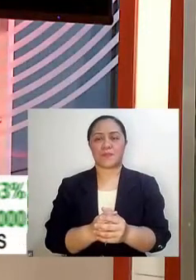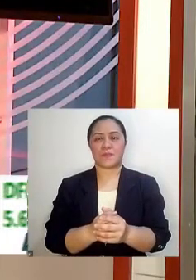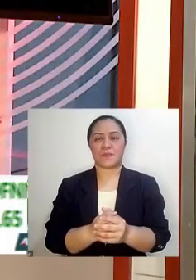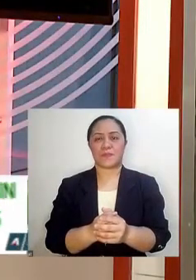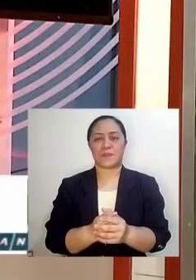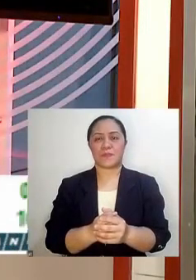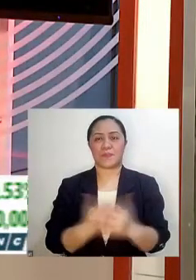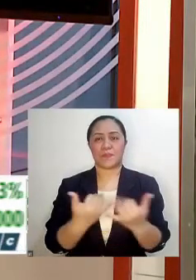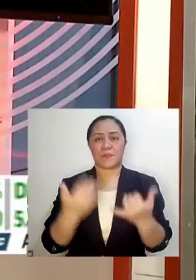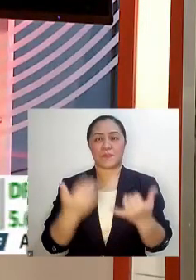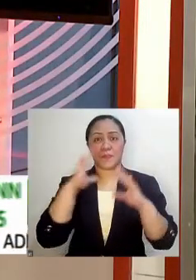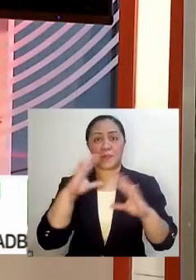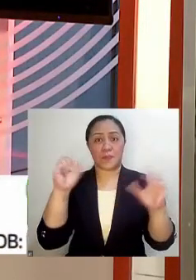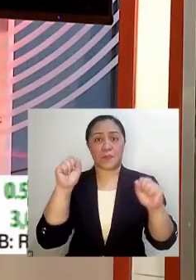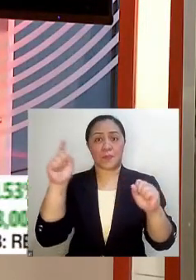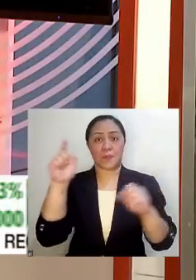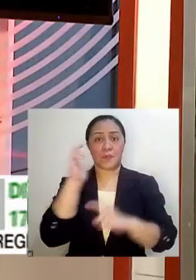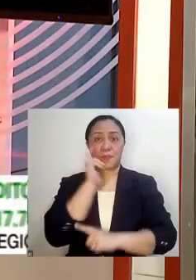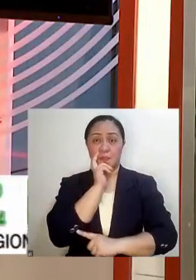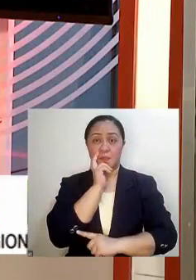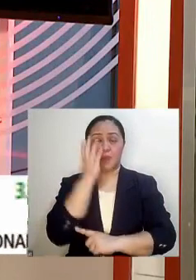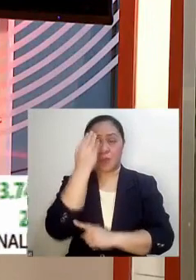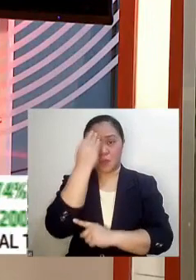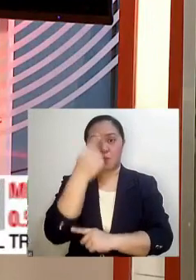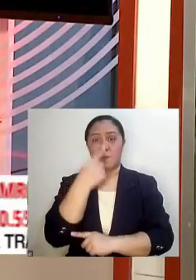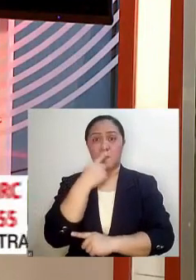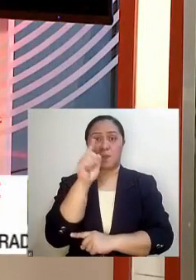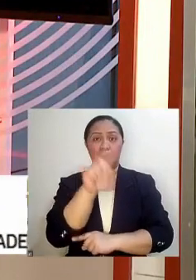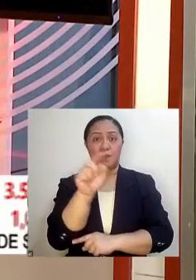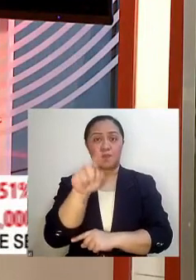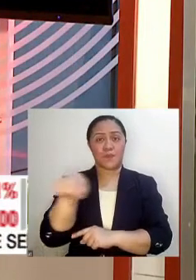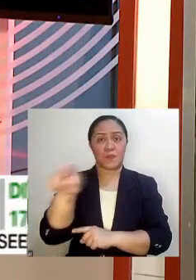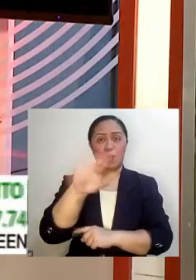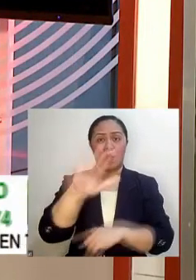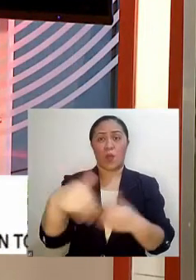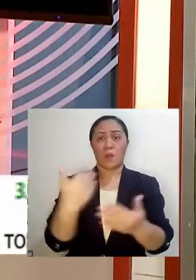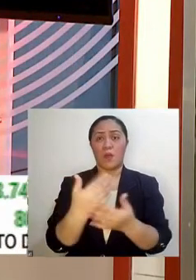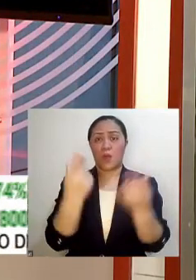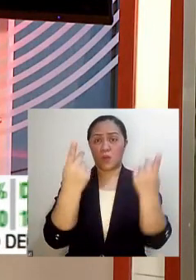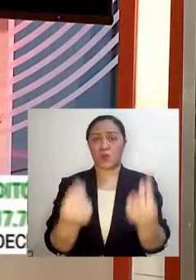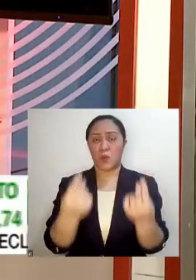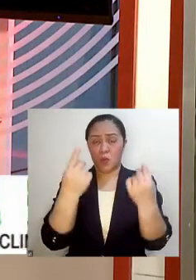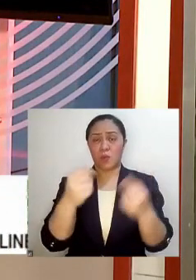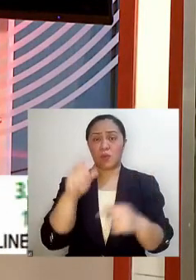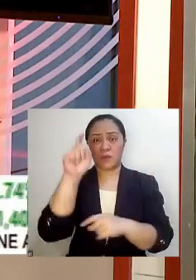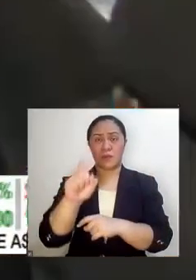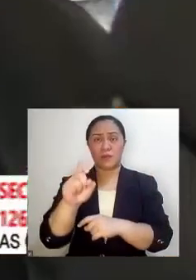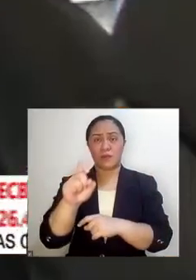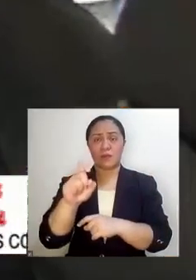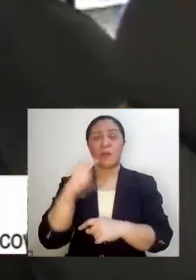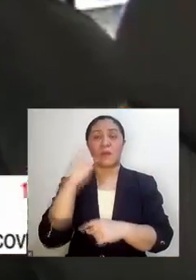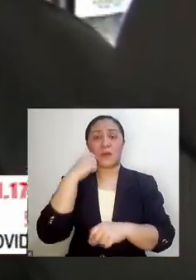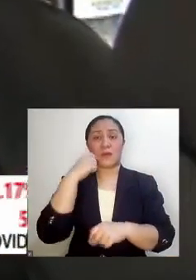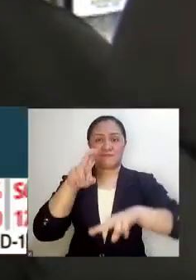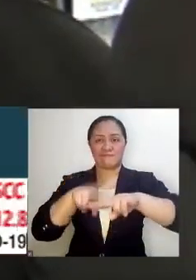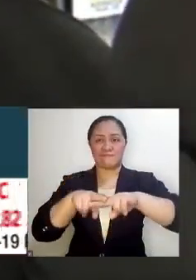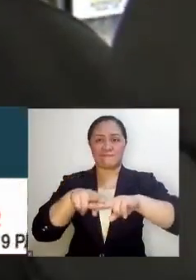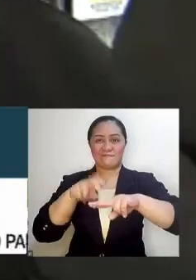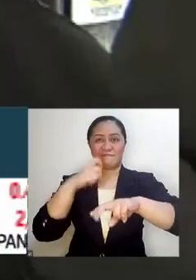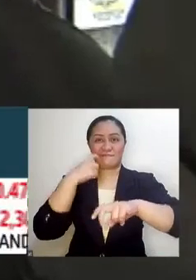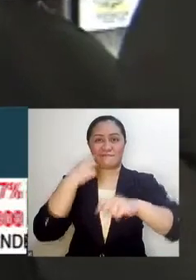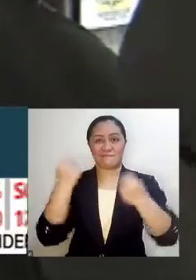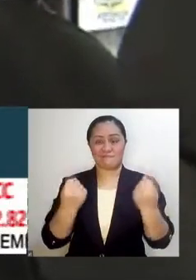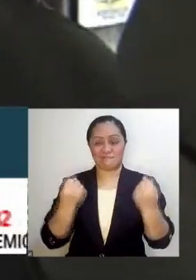President Duterte has just ordered the deferment of the implementation of the child car seat law. That announcement was made by